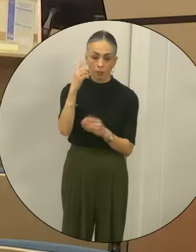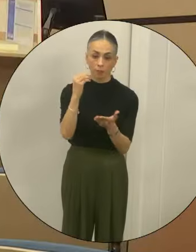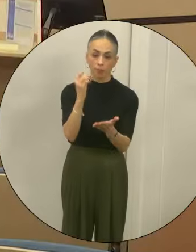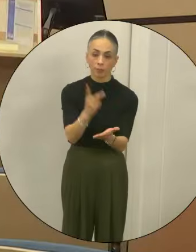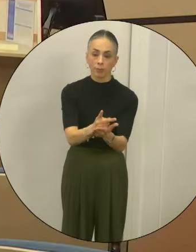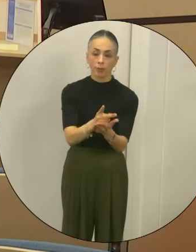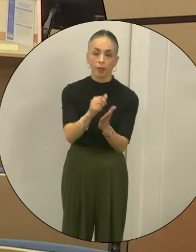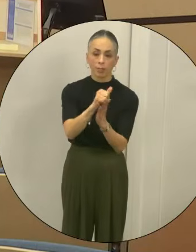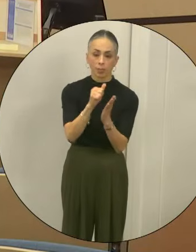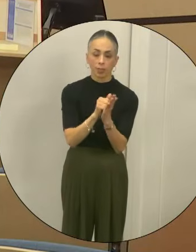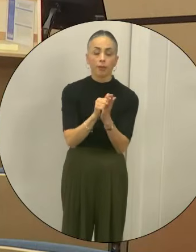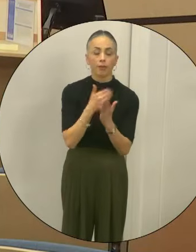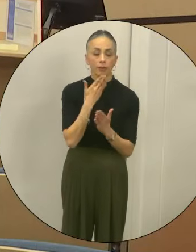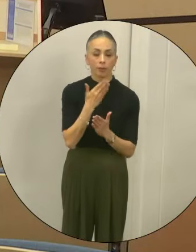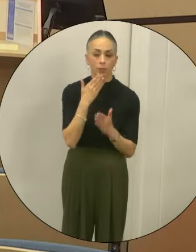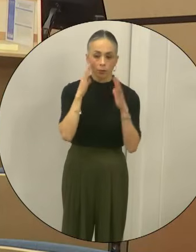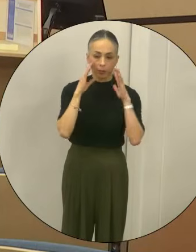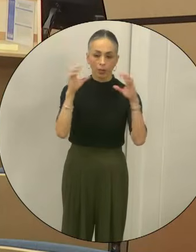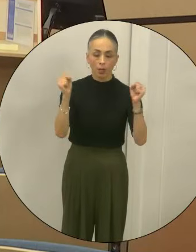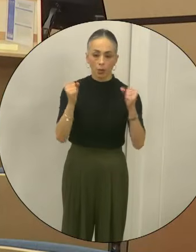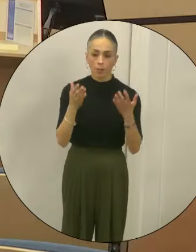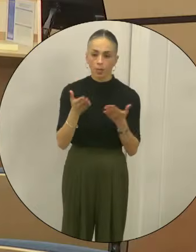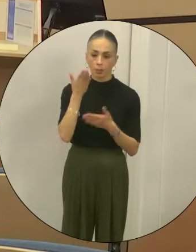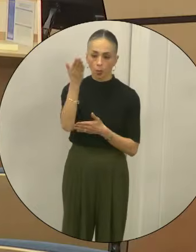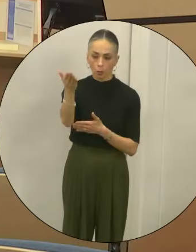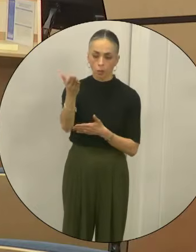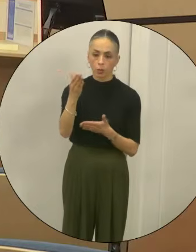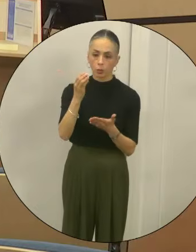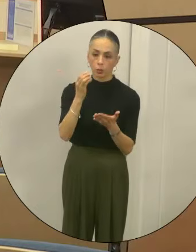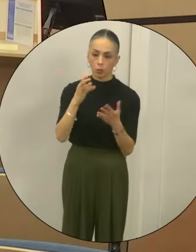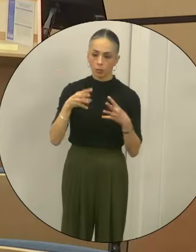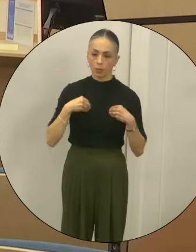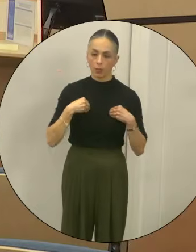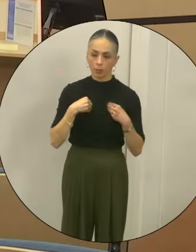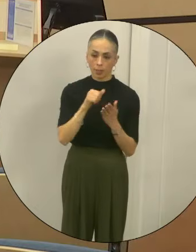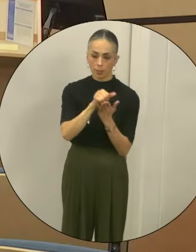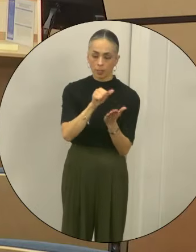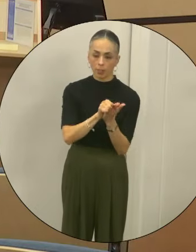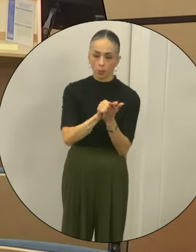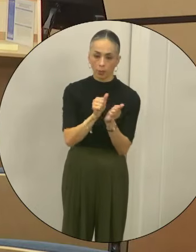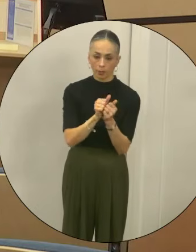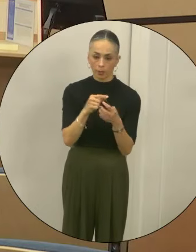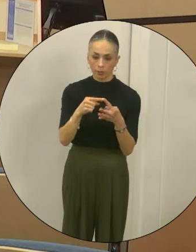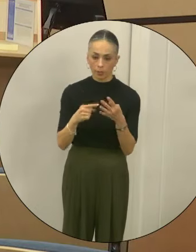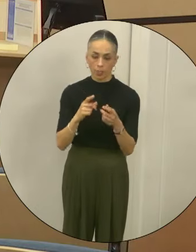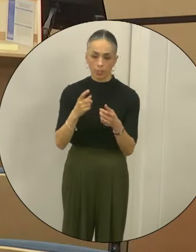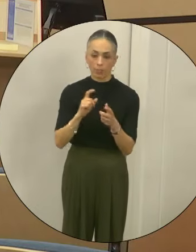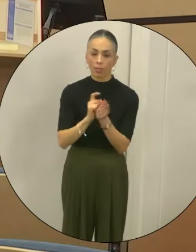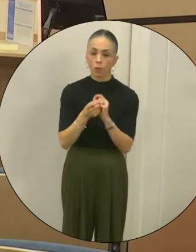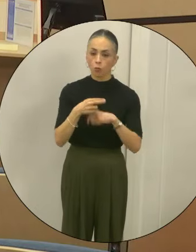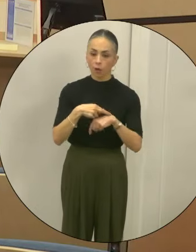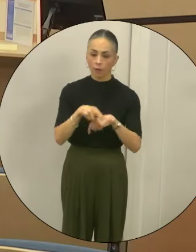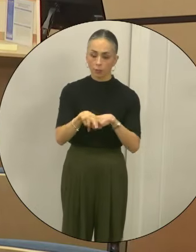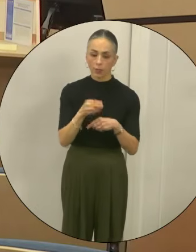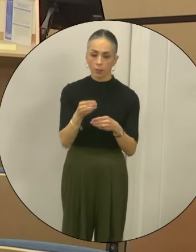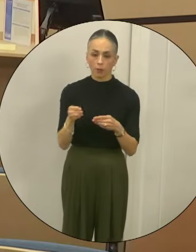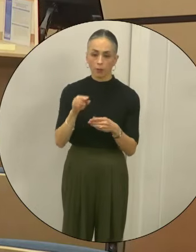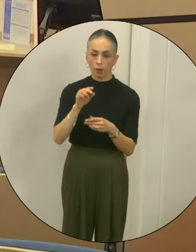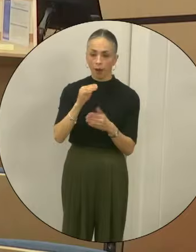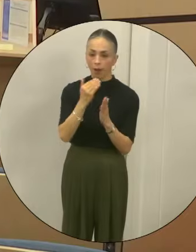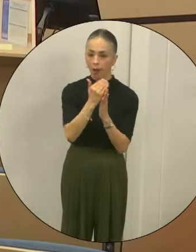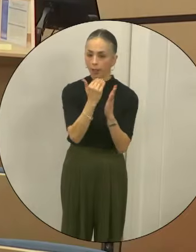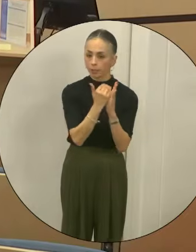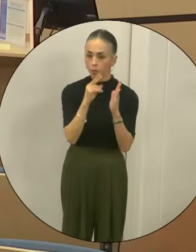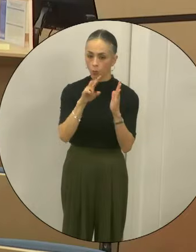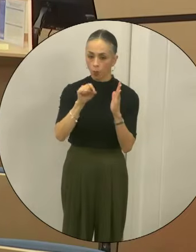Thank you, Madam President. I would like to make a motion to adopt the agenda with the following changes. Reference material has been added for item 2.18,